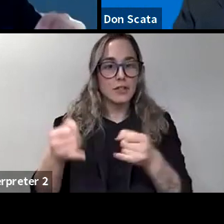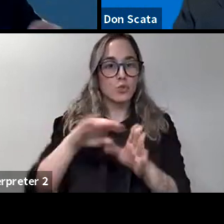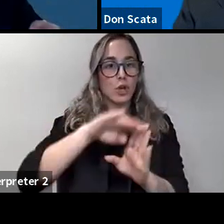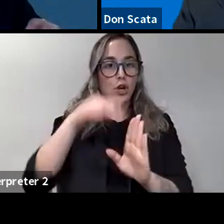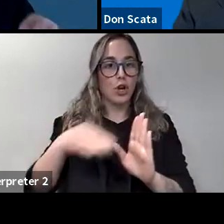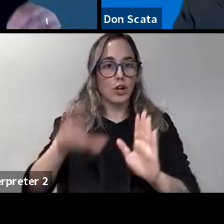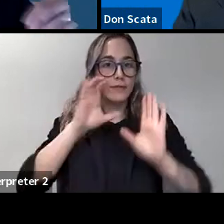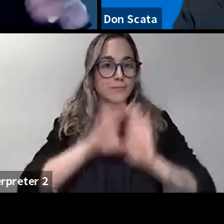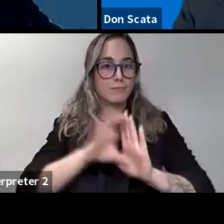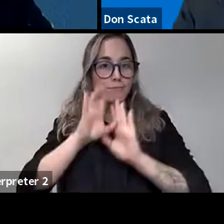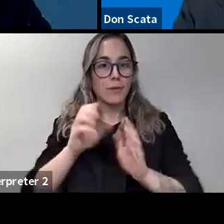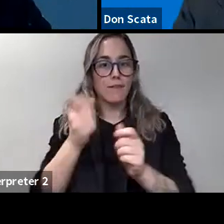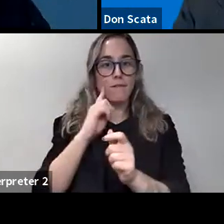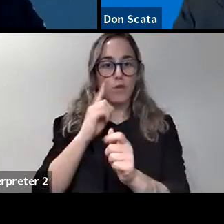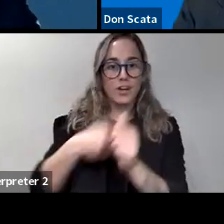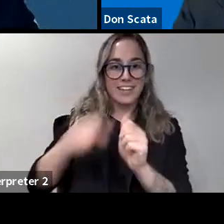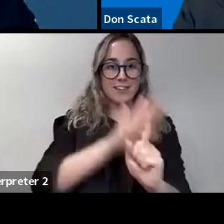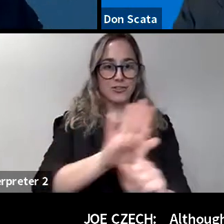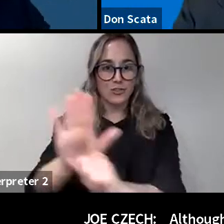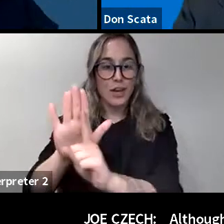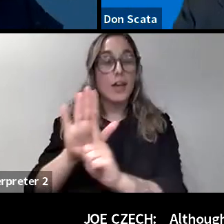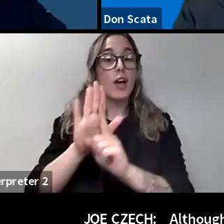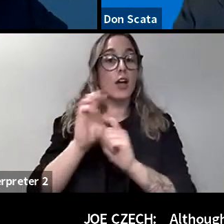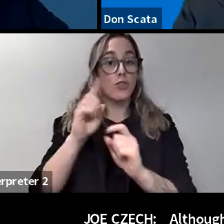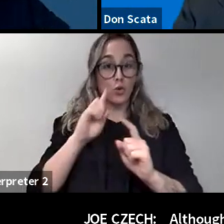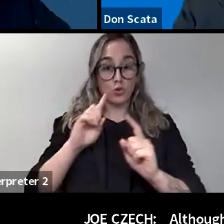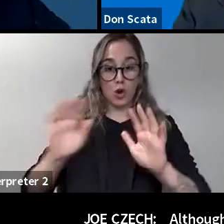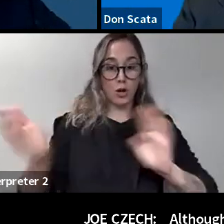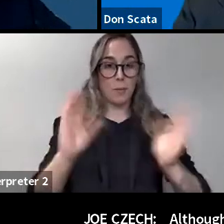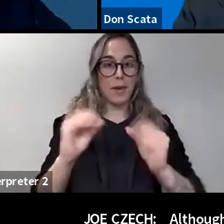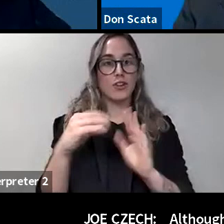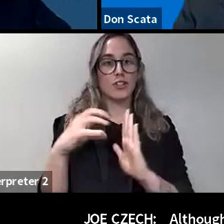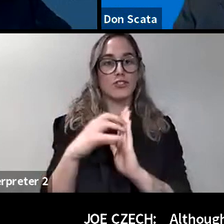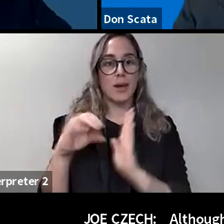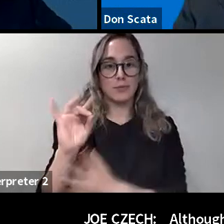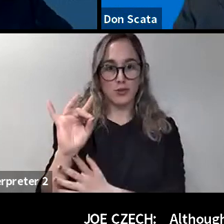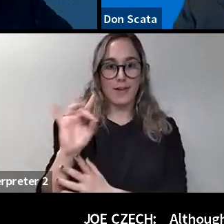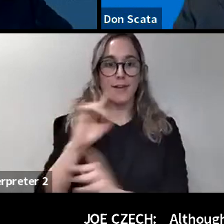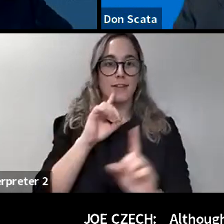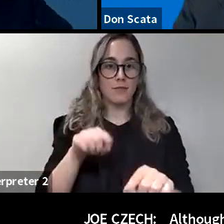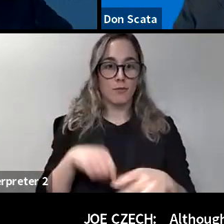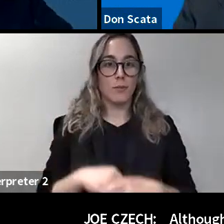are assembled and compared in Chapter 8 of the report.